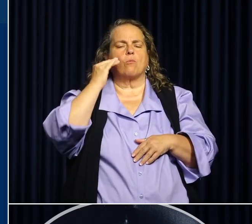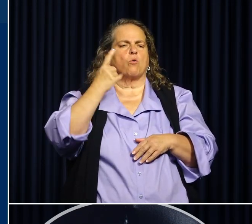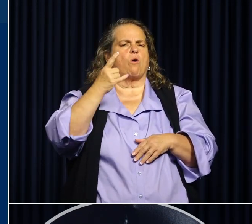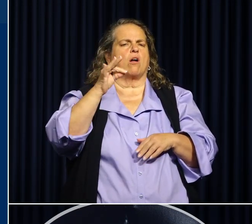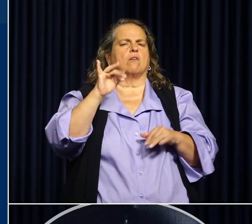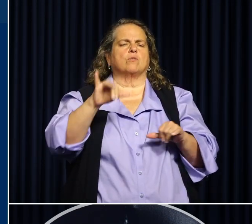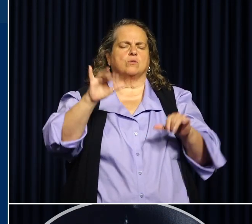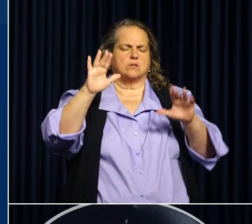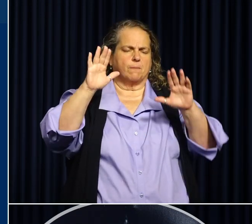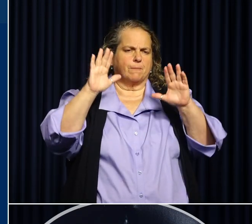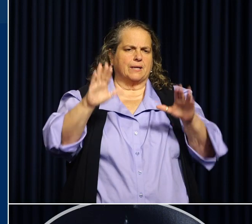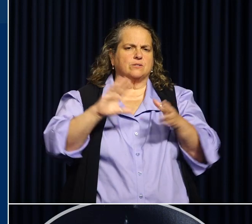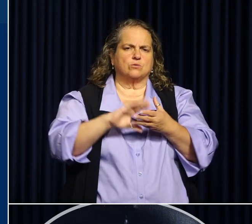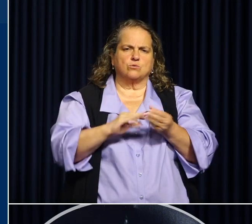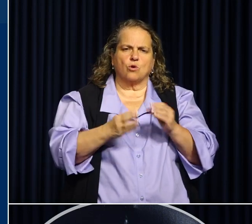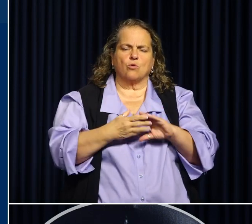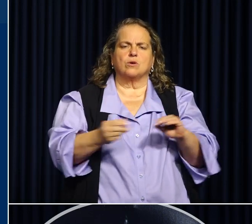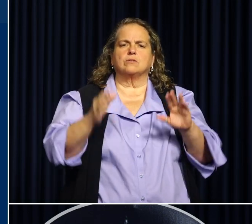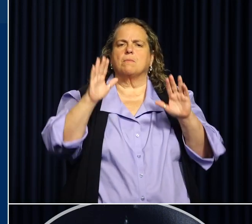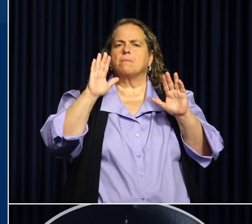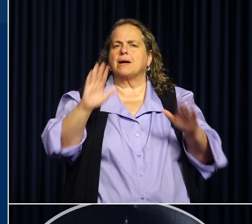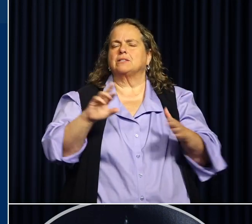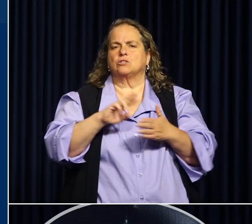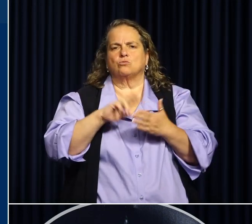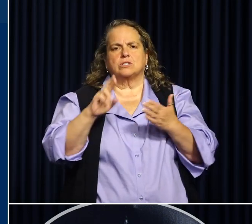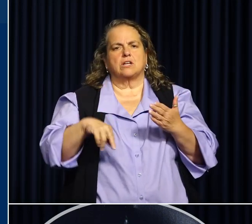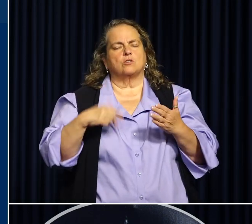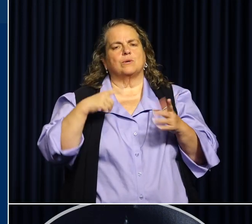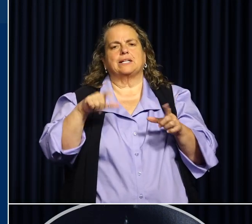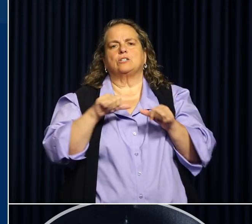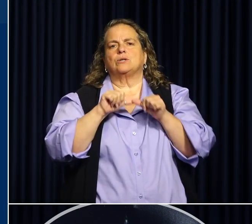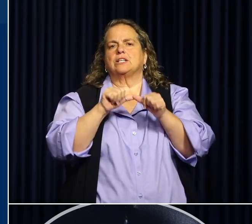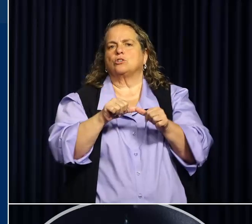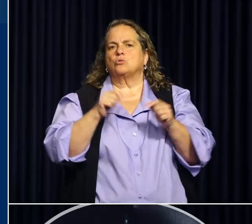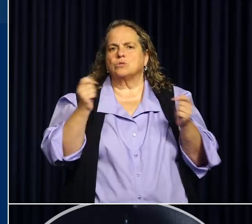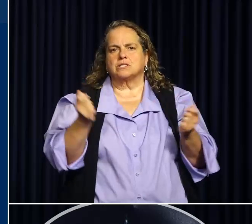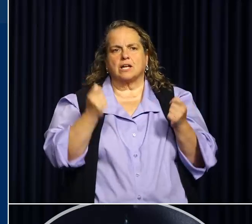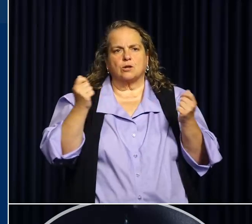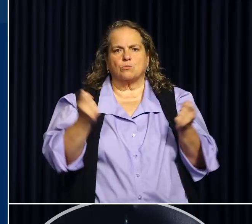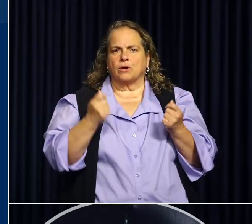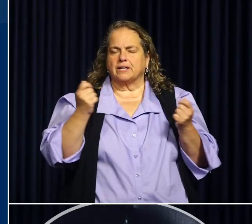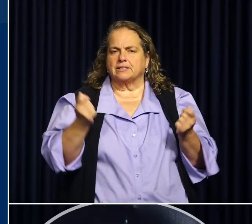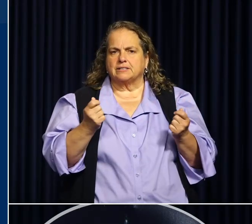amazing stories and amazing results that we want to continue celebrating.